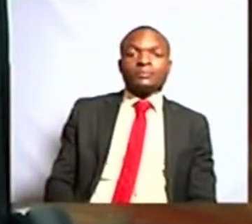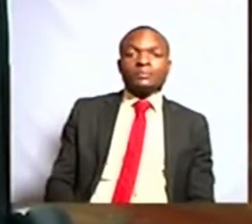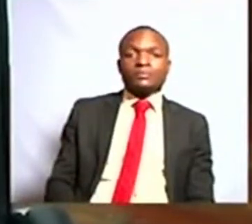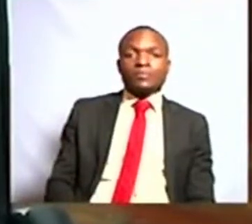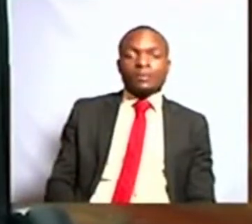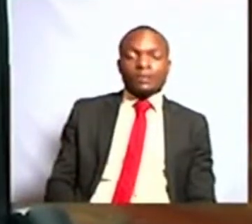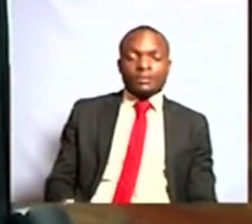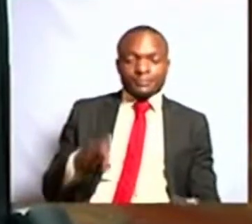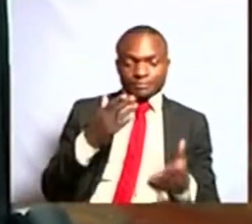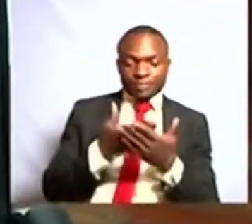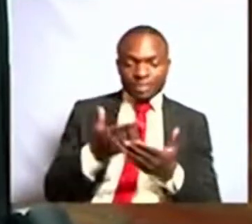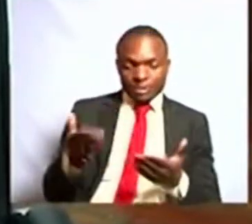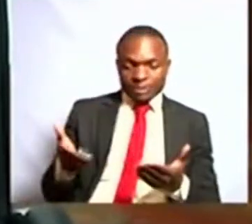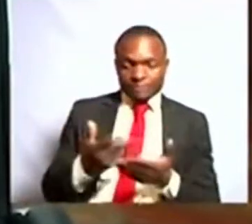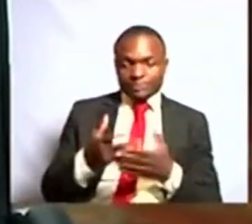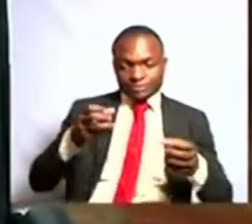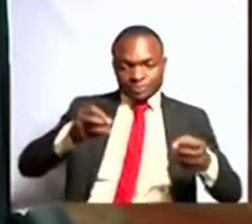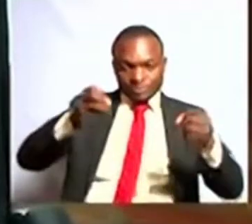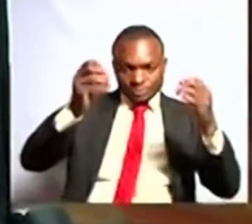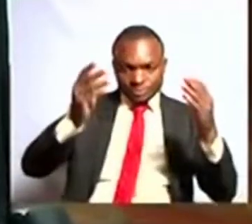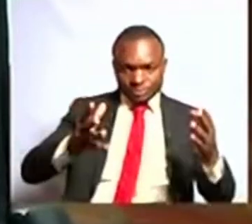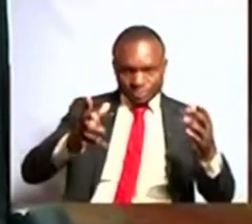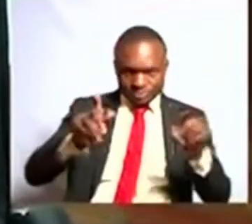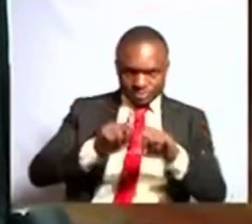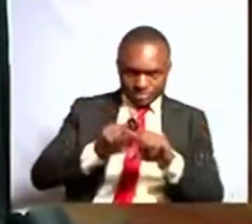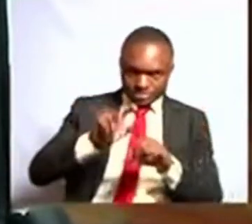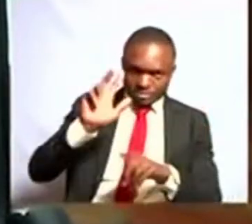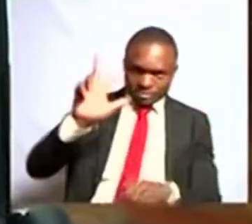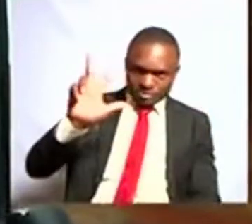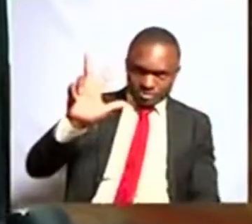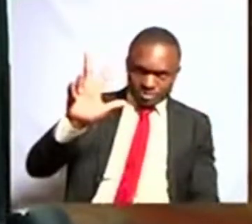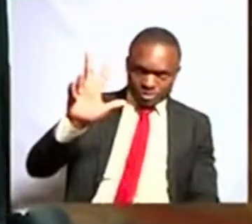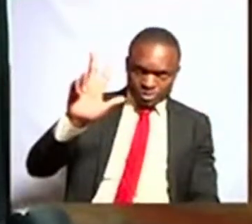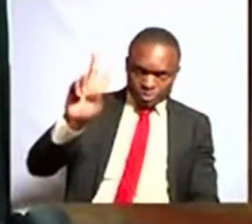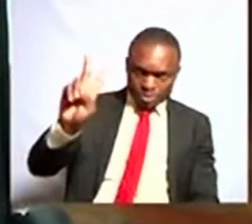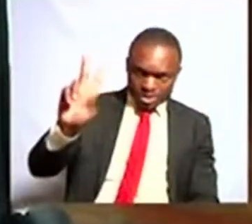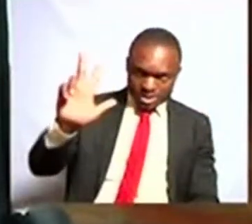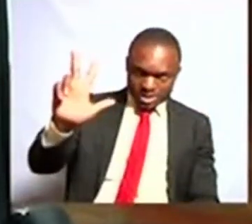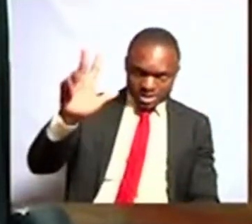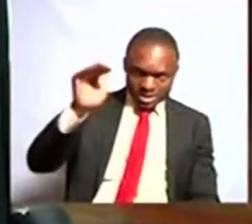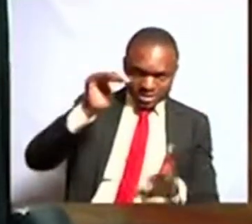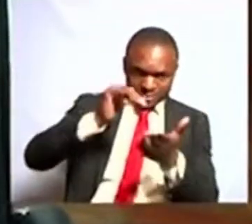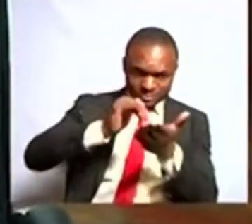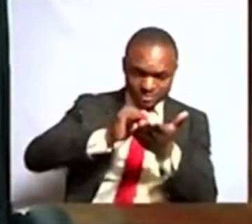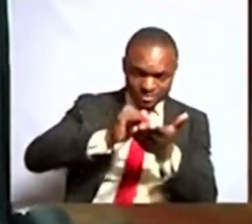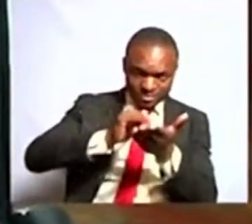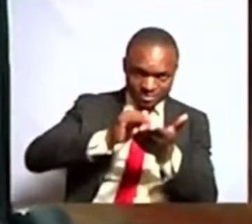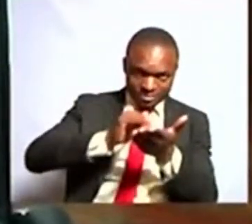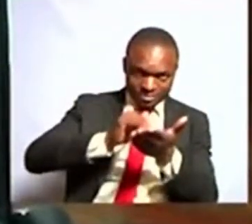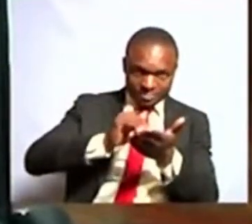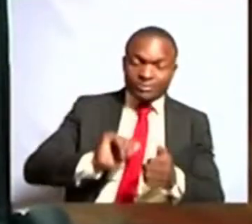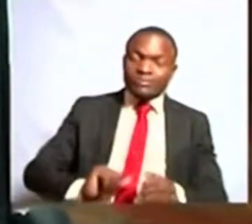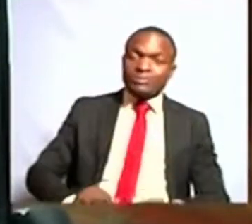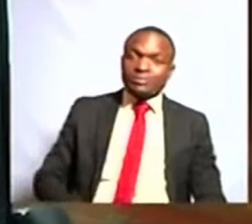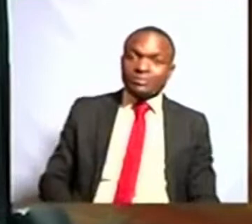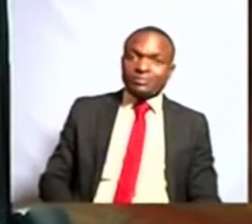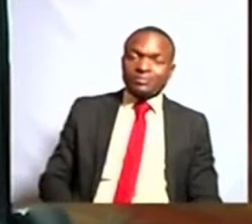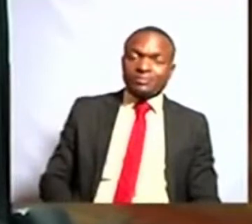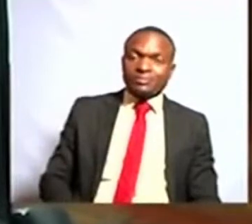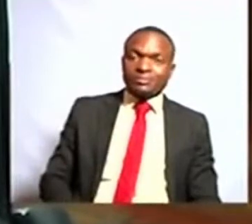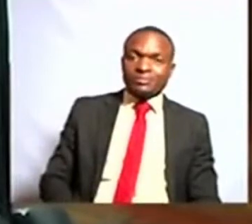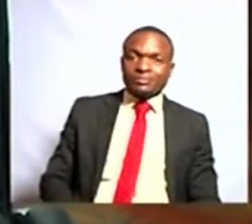There is a purchase order for the same 23,000. Then there is a